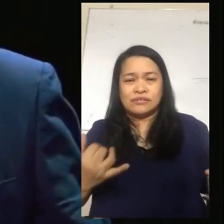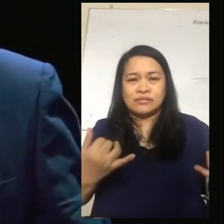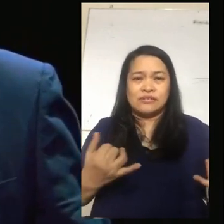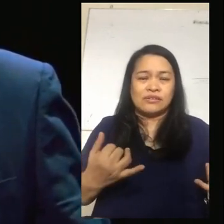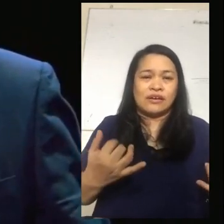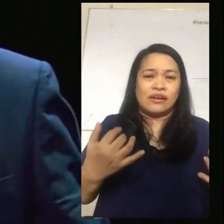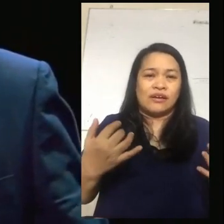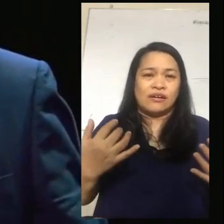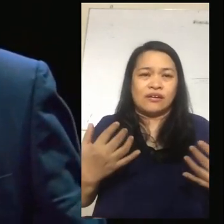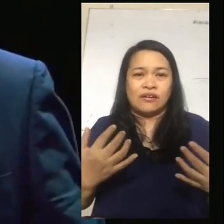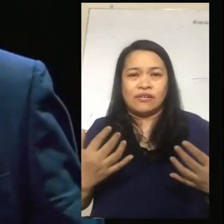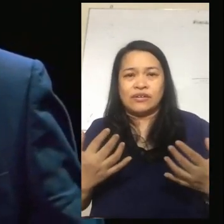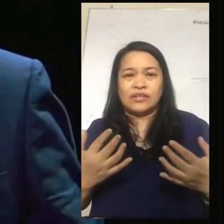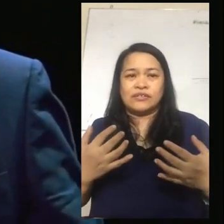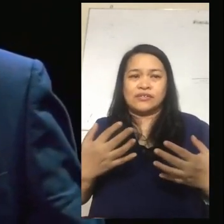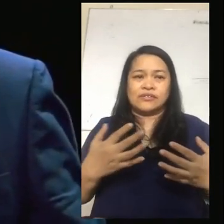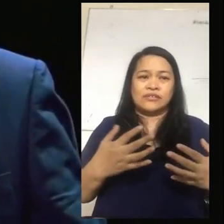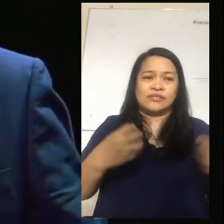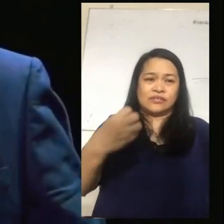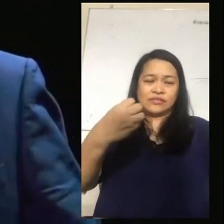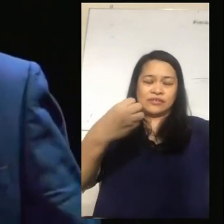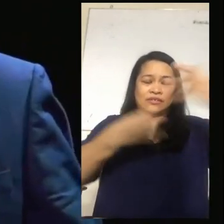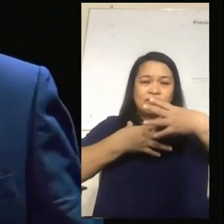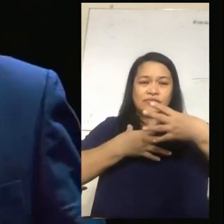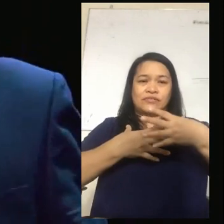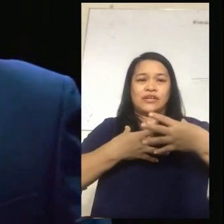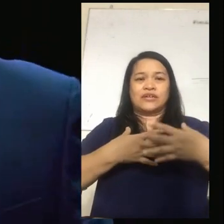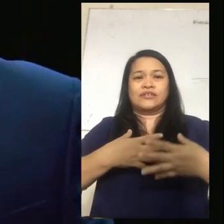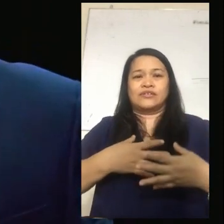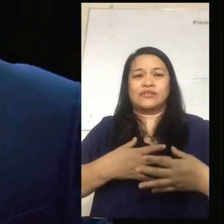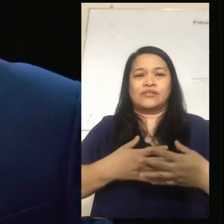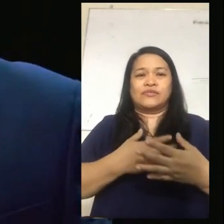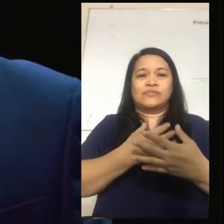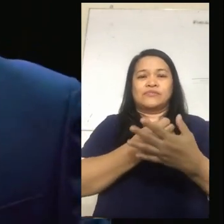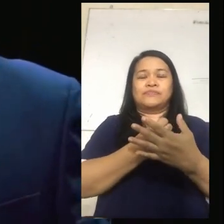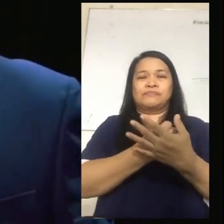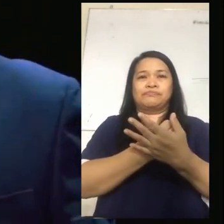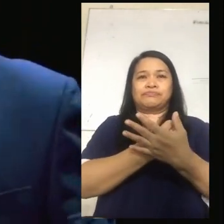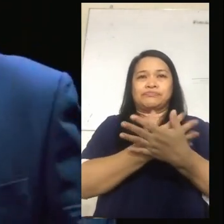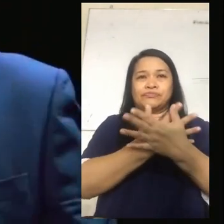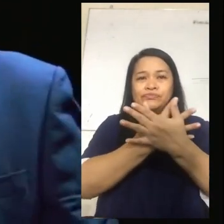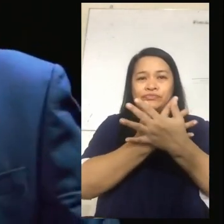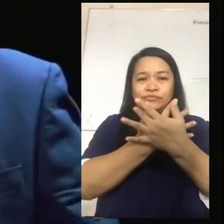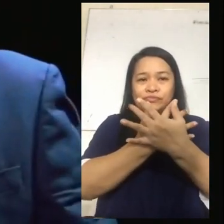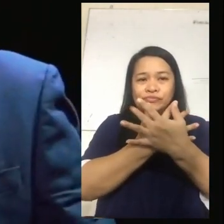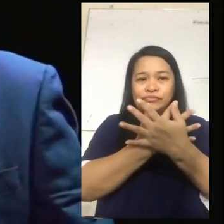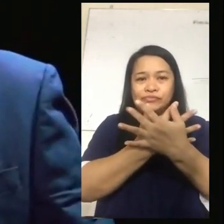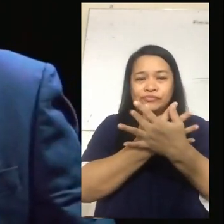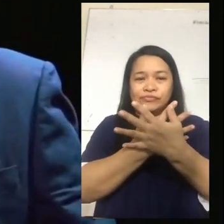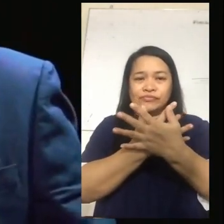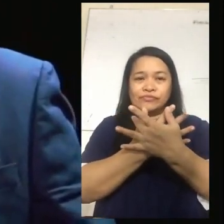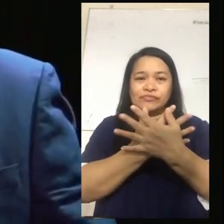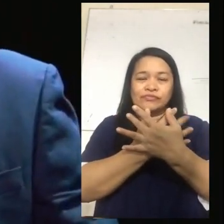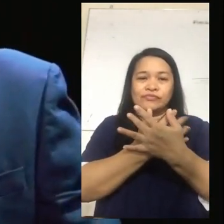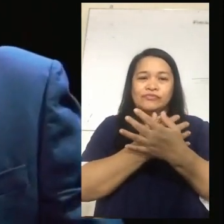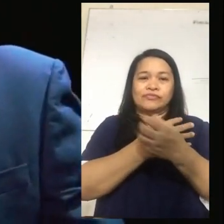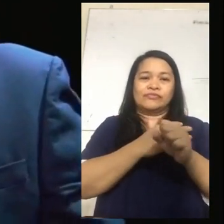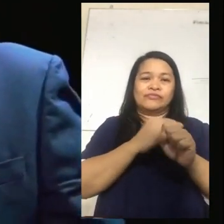dyan. Ang isa pang mas deadly, spiritual virus. You know, yung virus